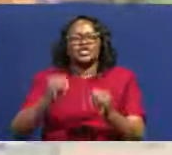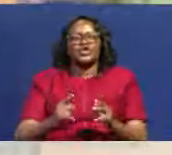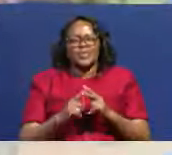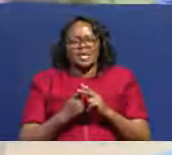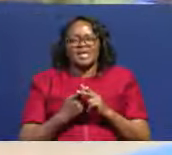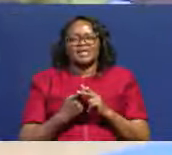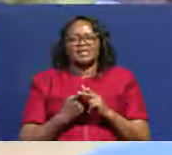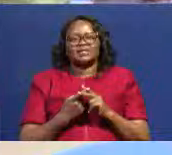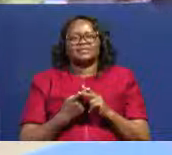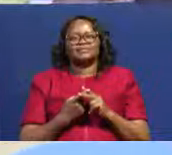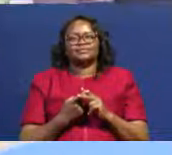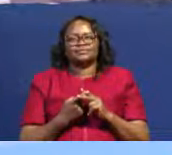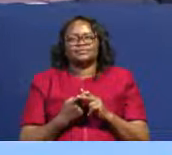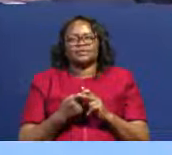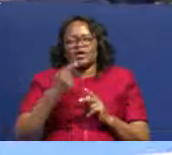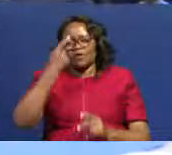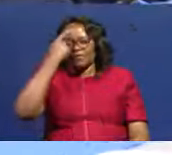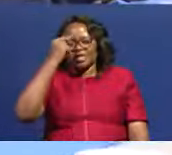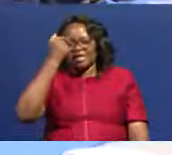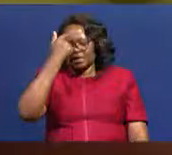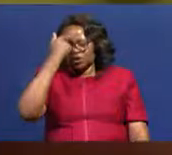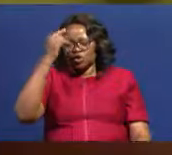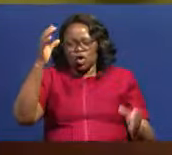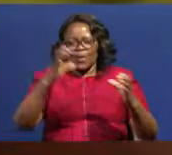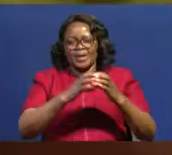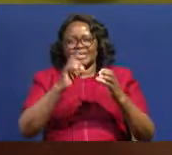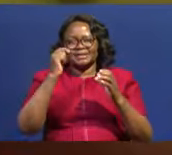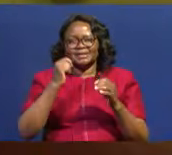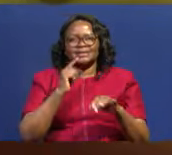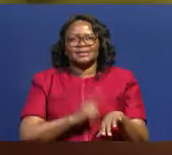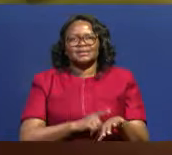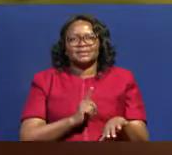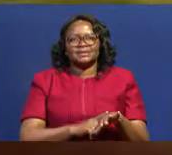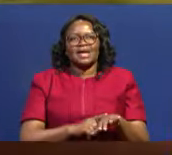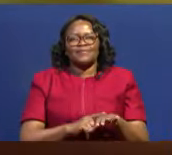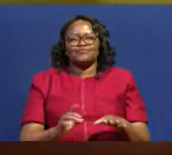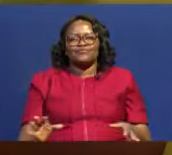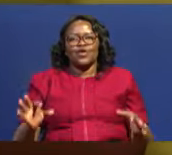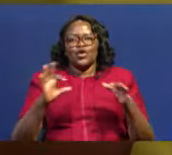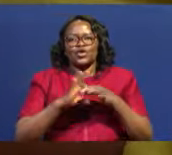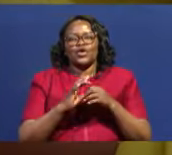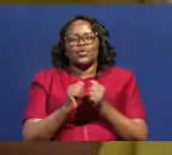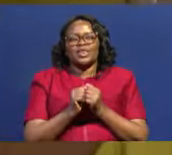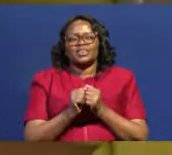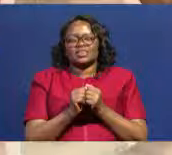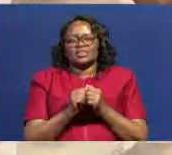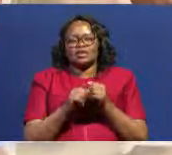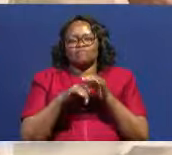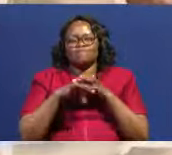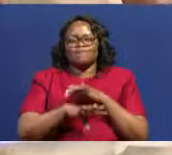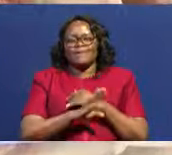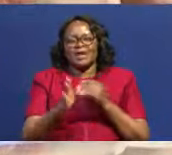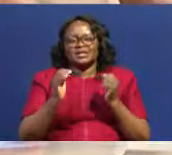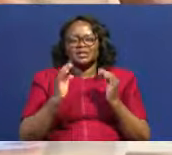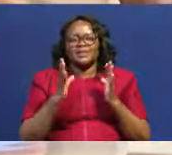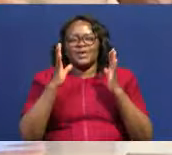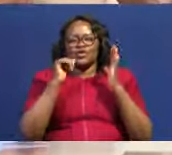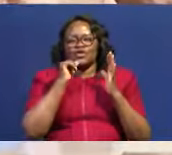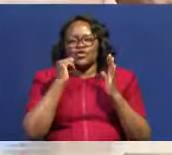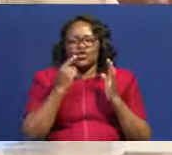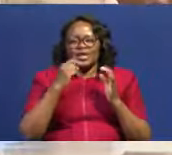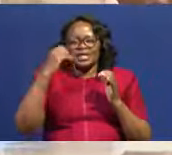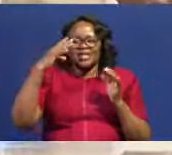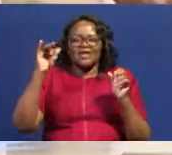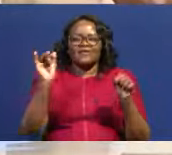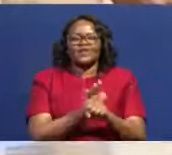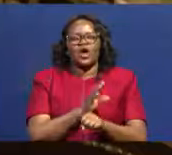beginnings. For the Hindu community in Kenya, it's a moment to reconnect with their roots, celebrating not only the light that